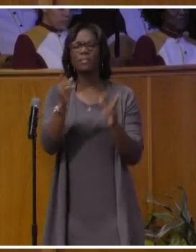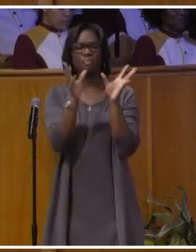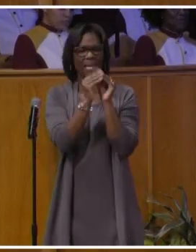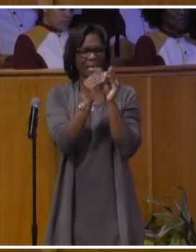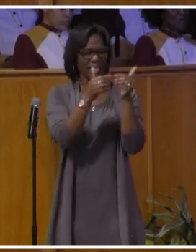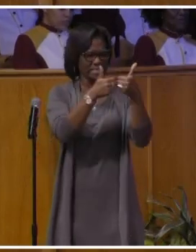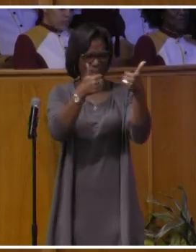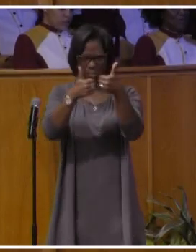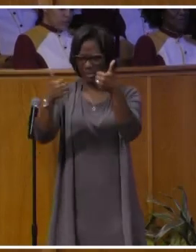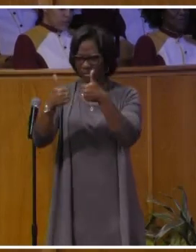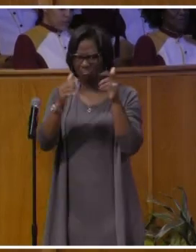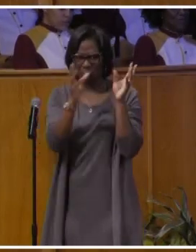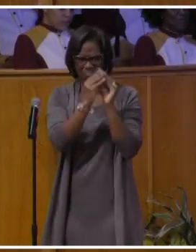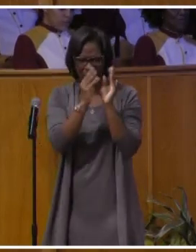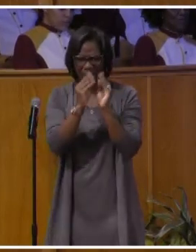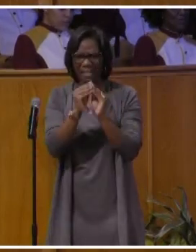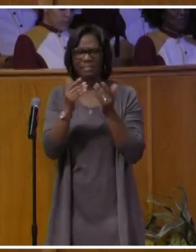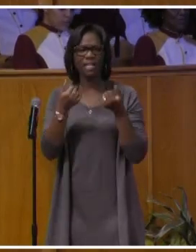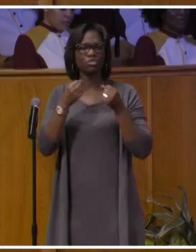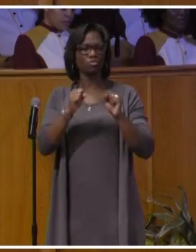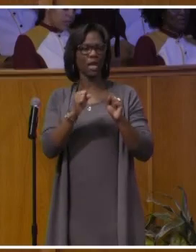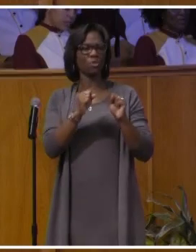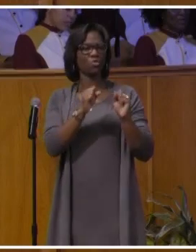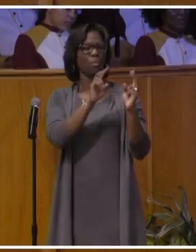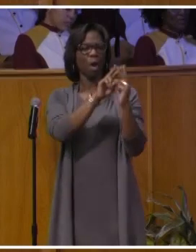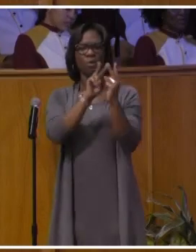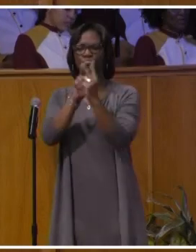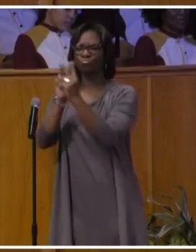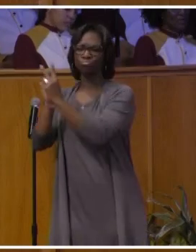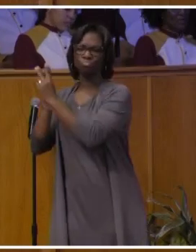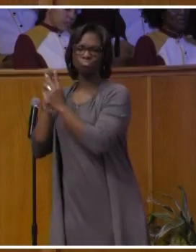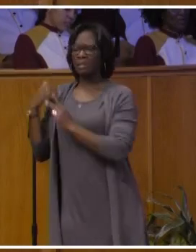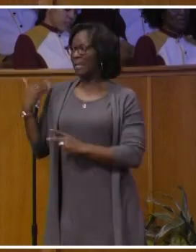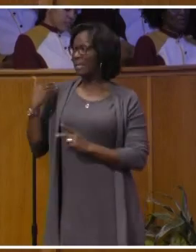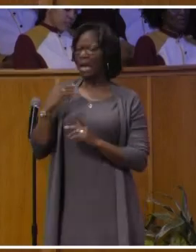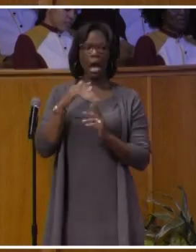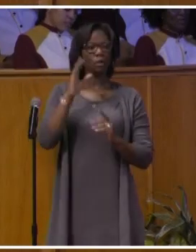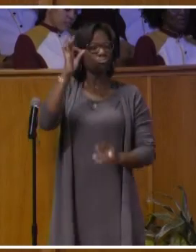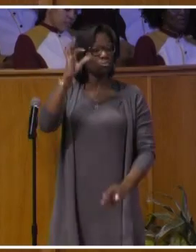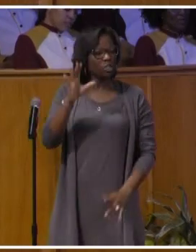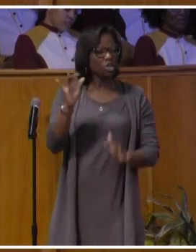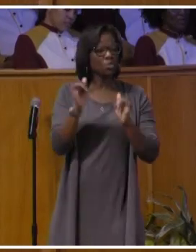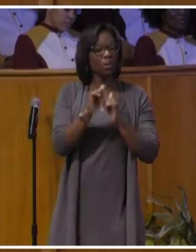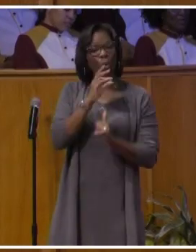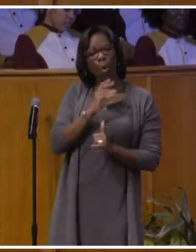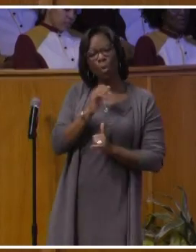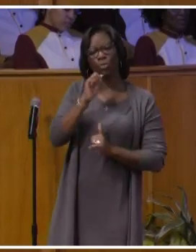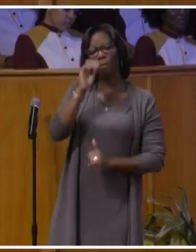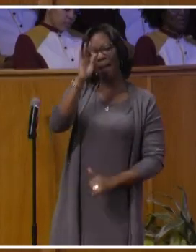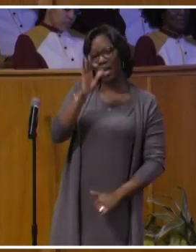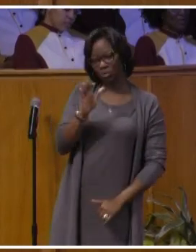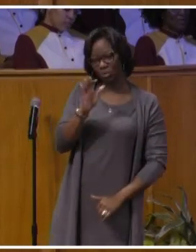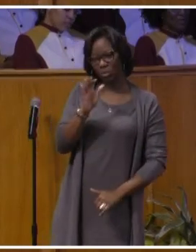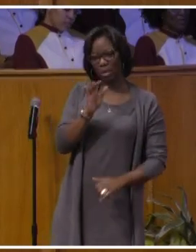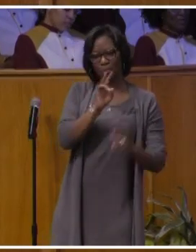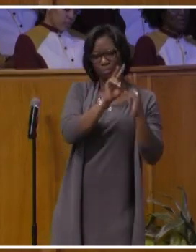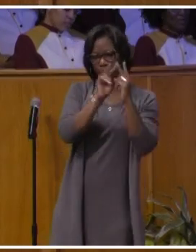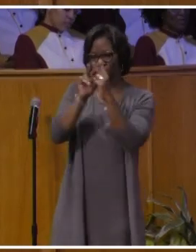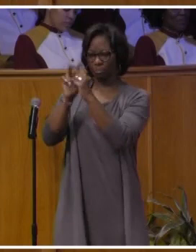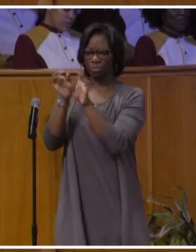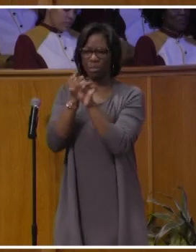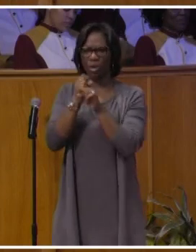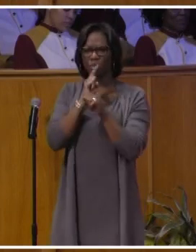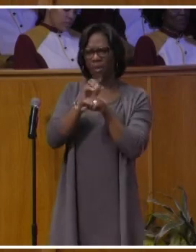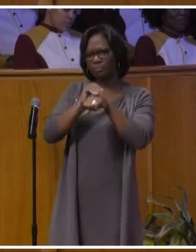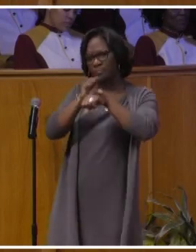sessions, they attempted to partner young preachers with seasoned pastors to give them